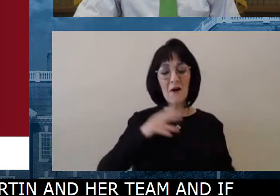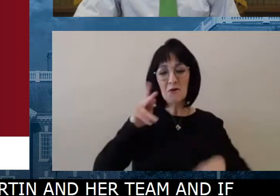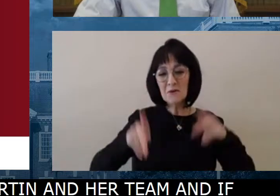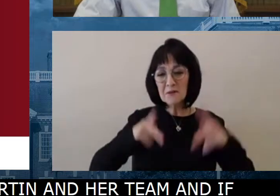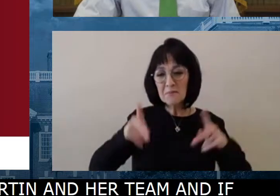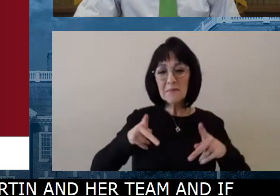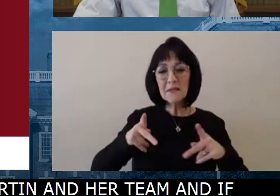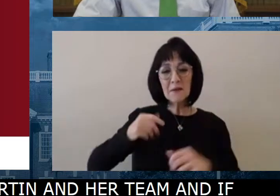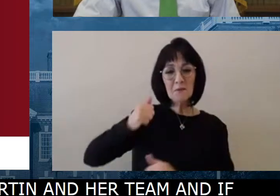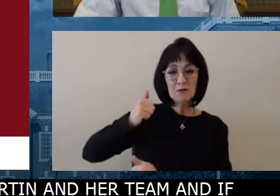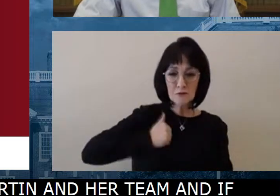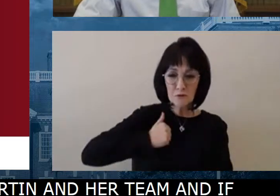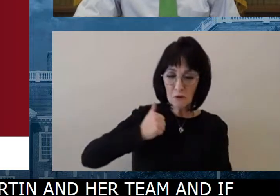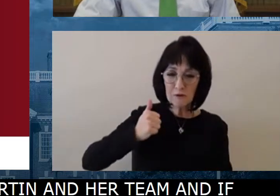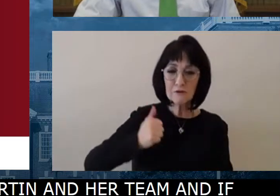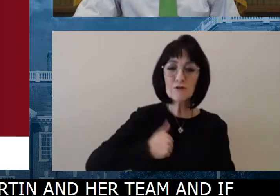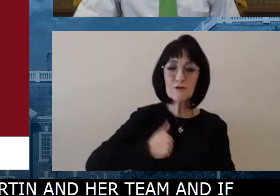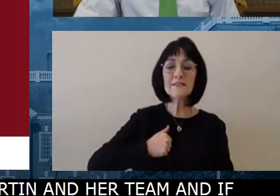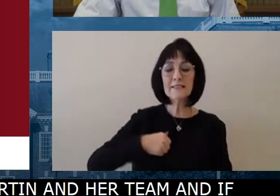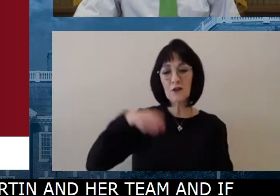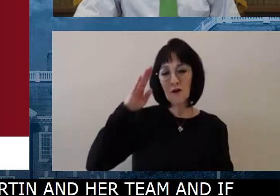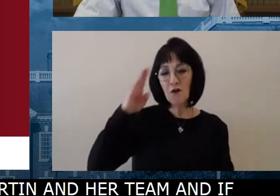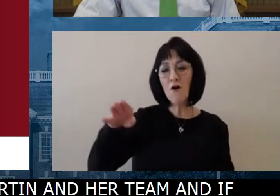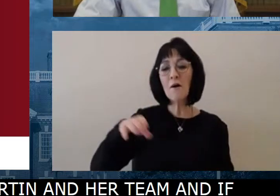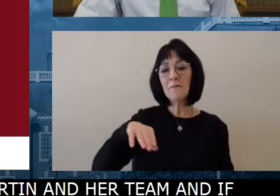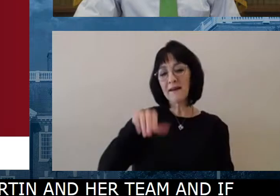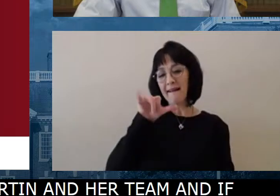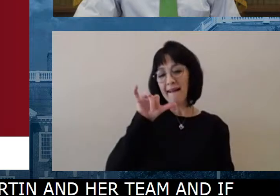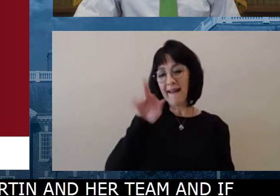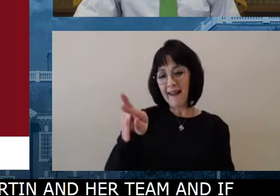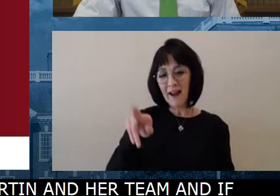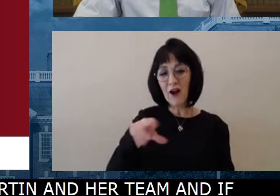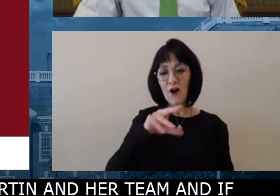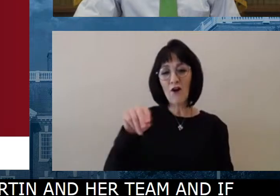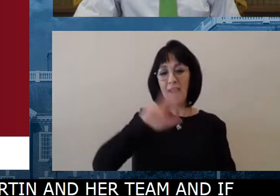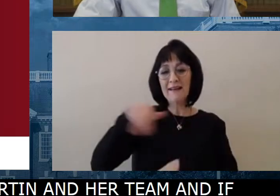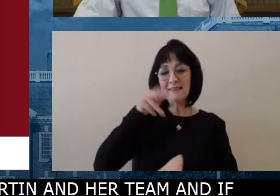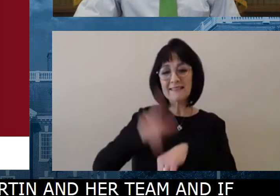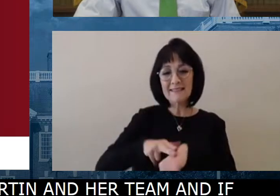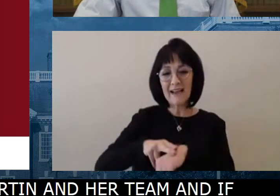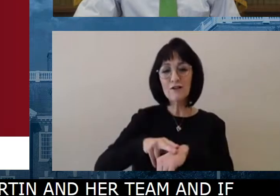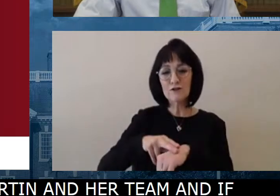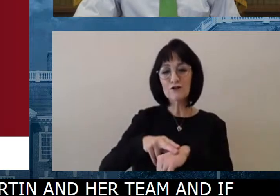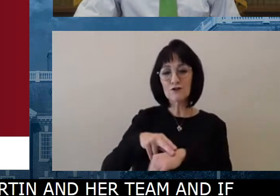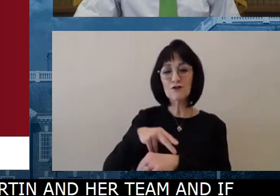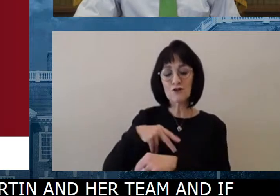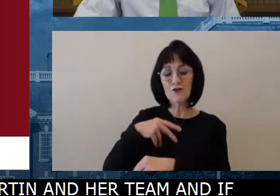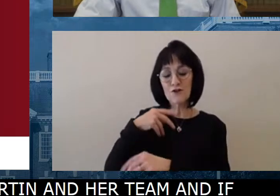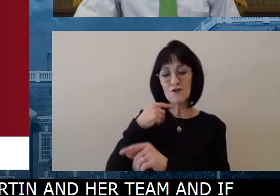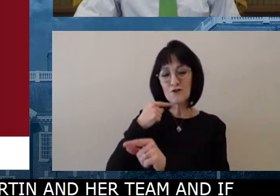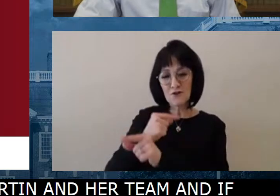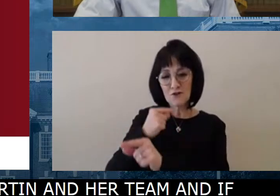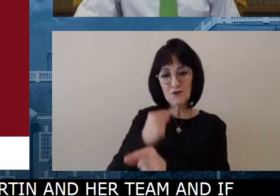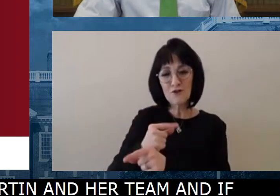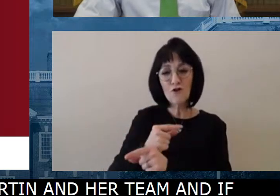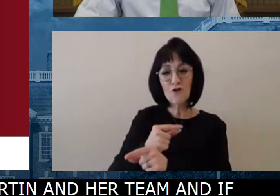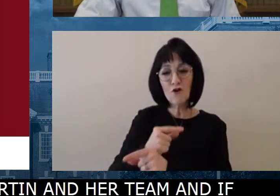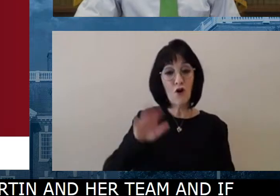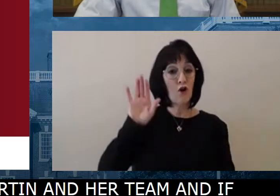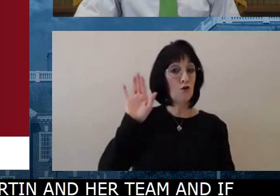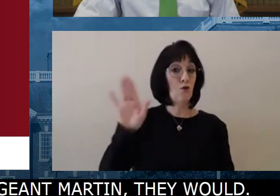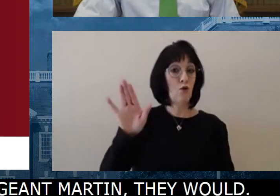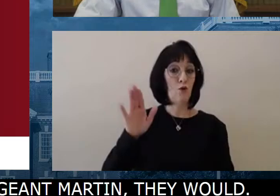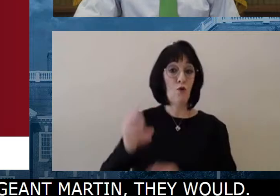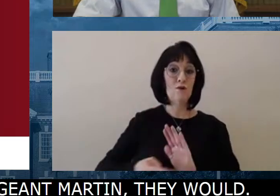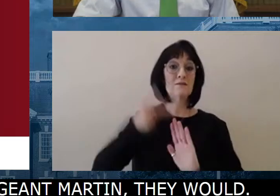Air National Guard. We thank them for their dedication, for their commitment to our country and our state, their dual mission. And we have